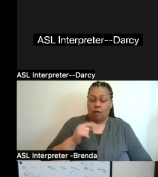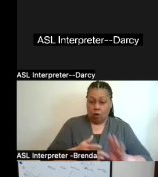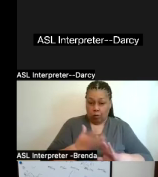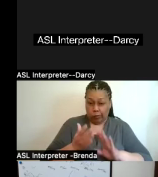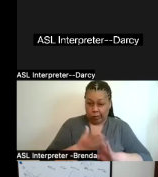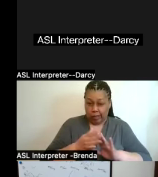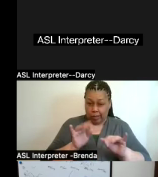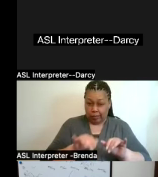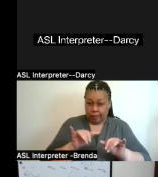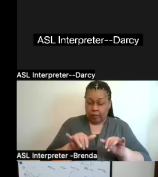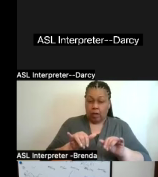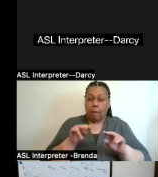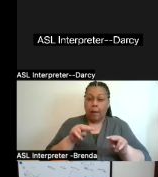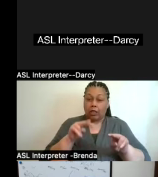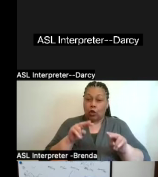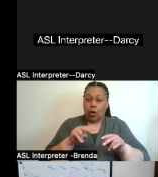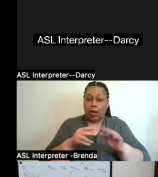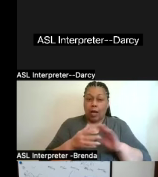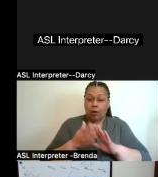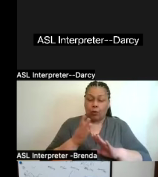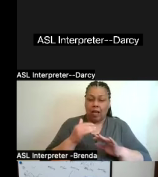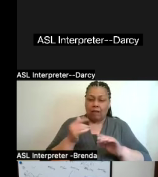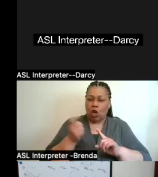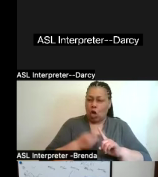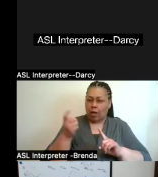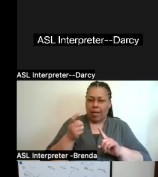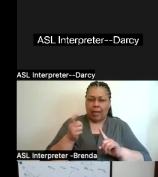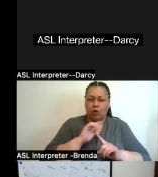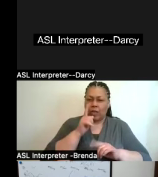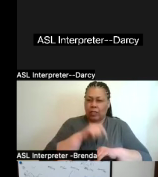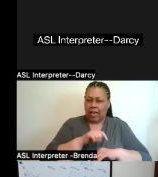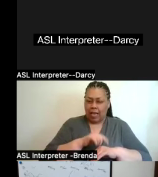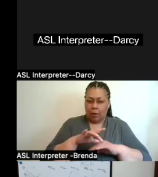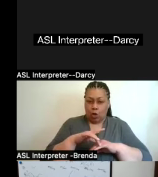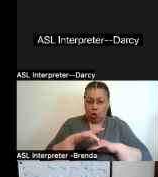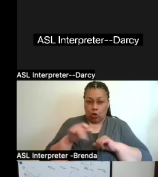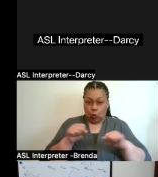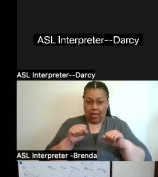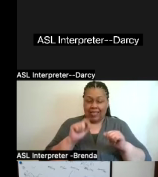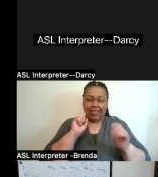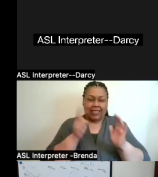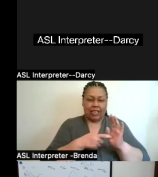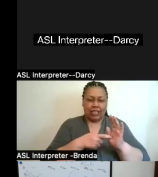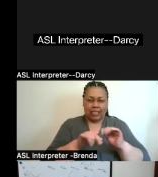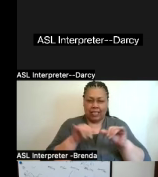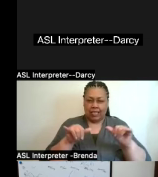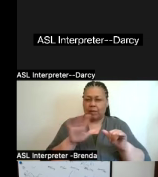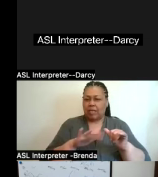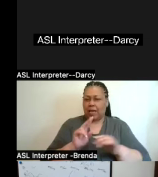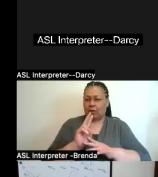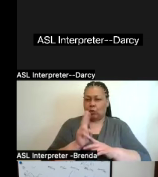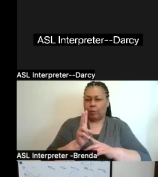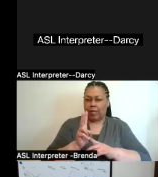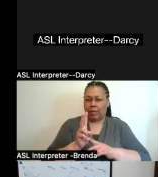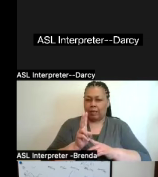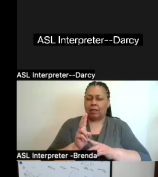have a automatic real-time earthquake detection system, and that takes about 2 minutes to locate